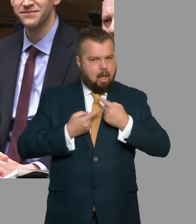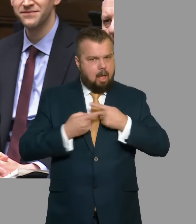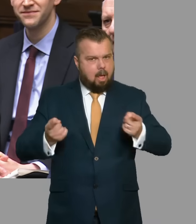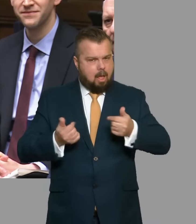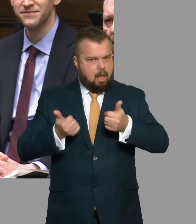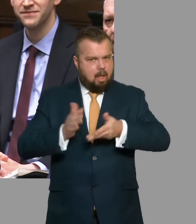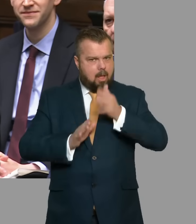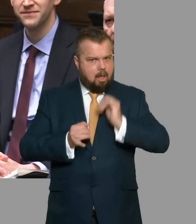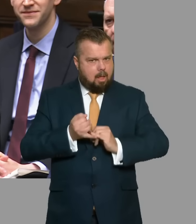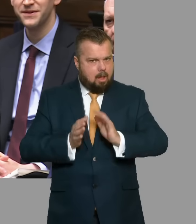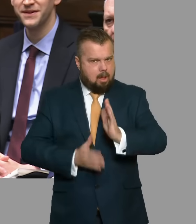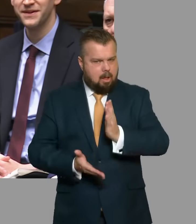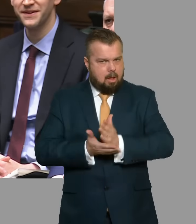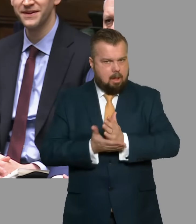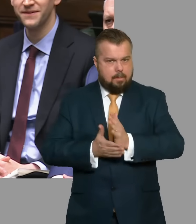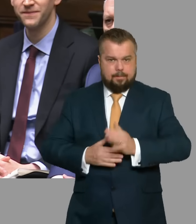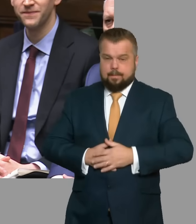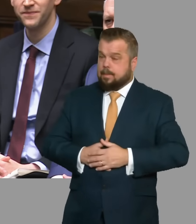life affordable.